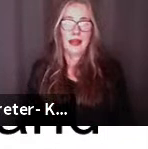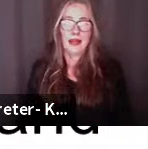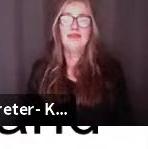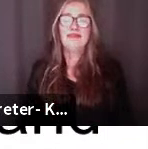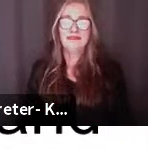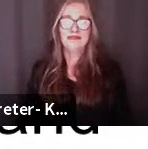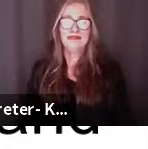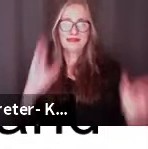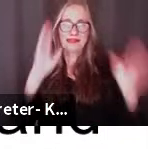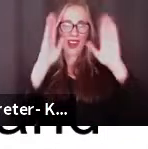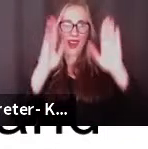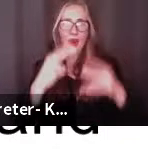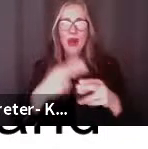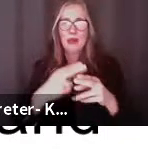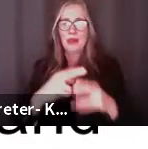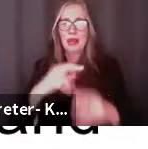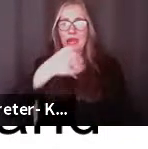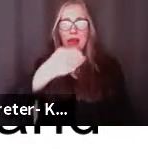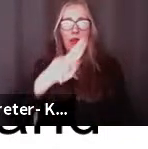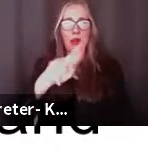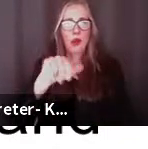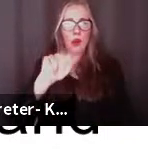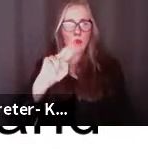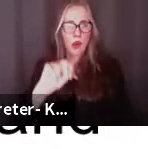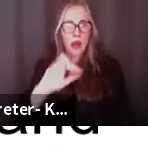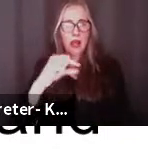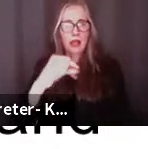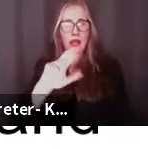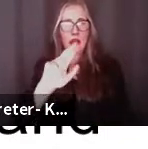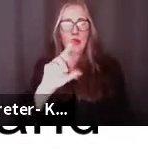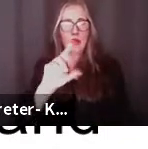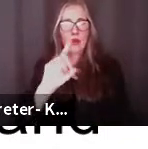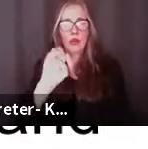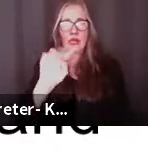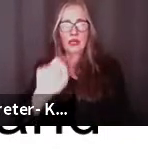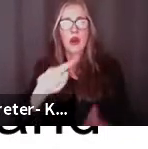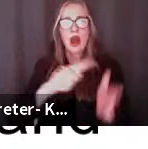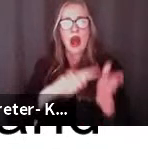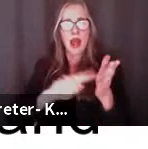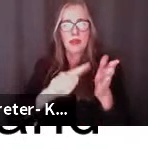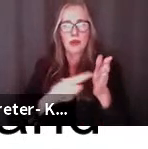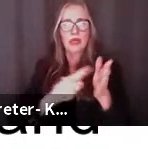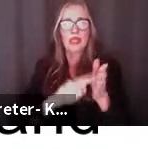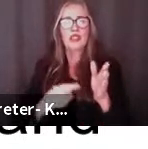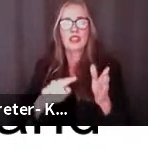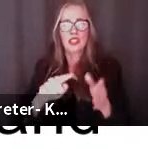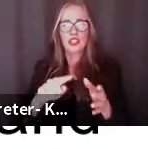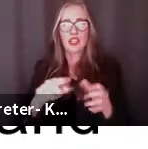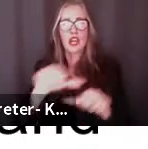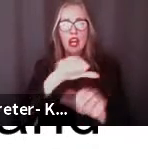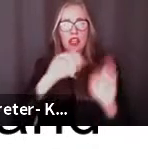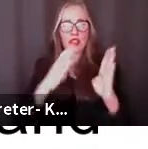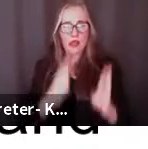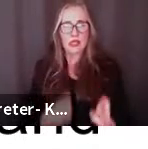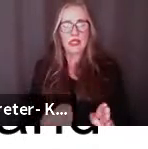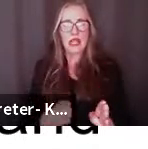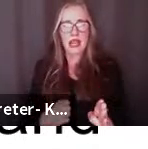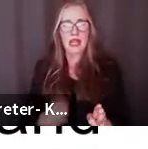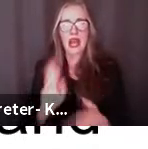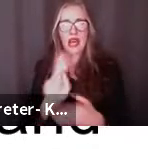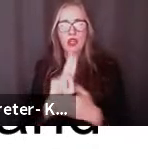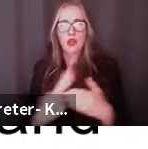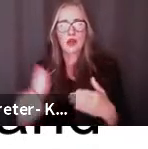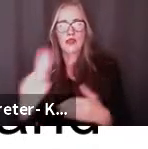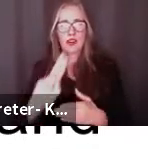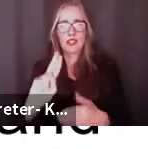hello everyone my name is juan garino i'm a research associate at the university of iowa iucm pronouns and today i'll be discussing